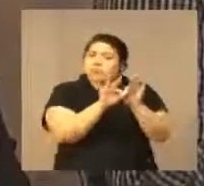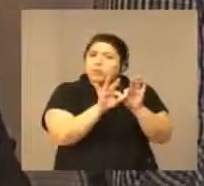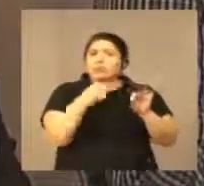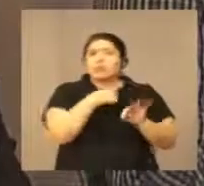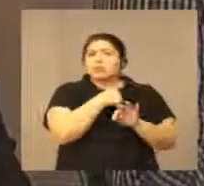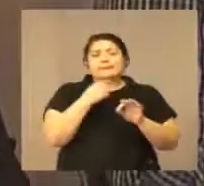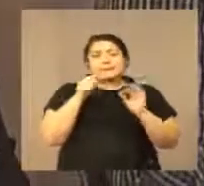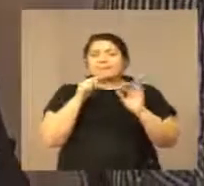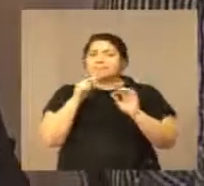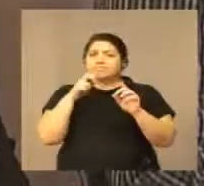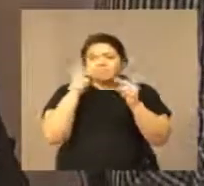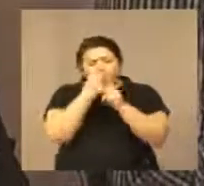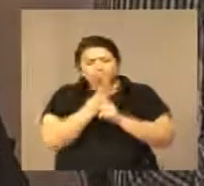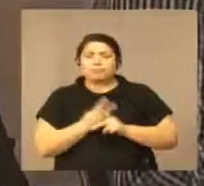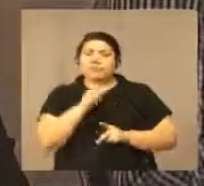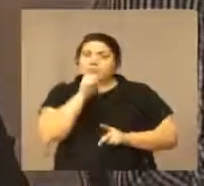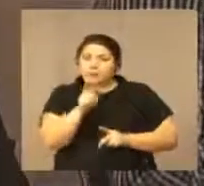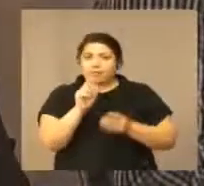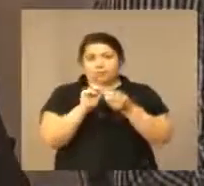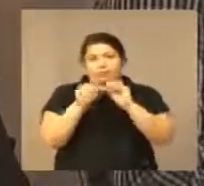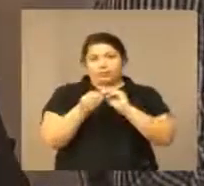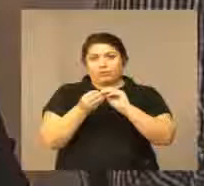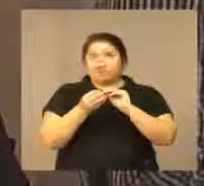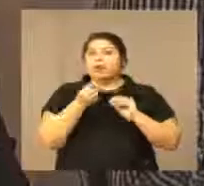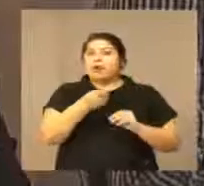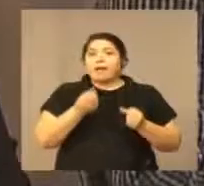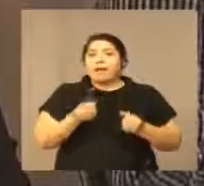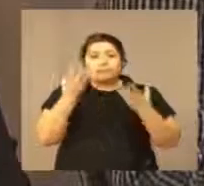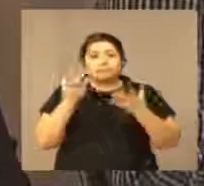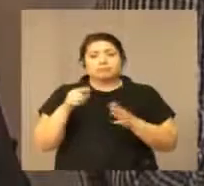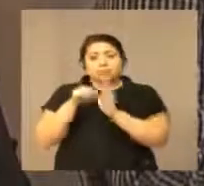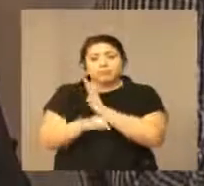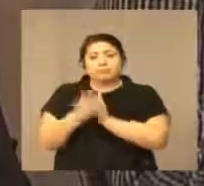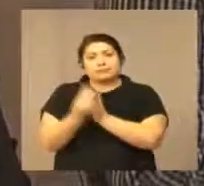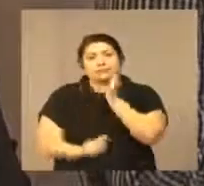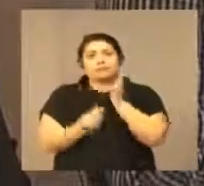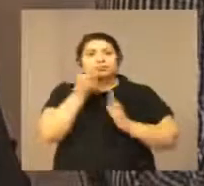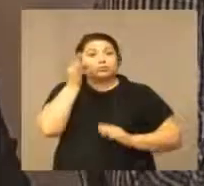identifying the true numbers on the murdered and missing women.